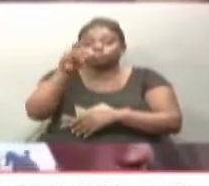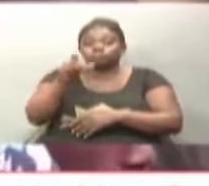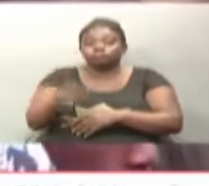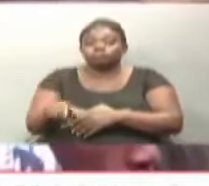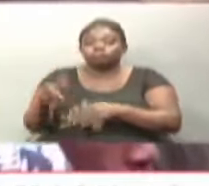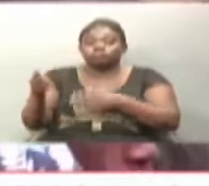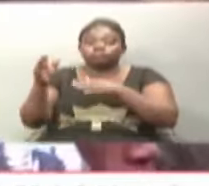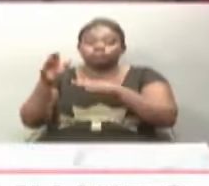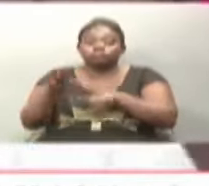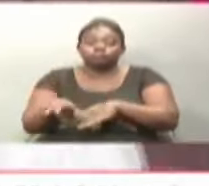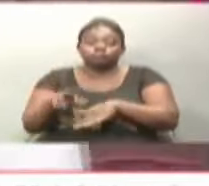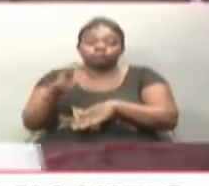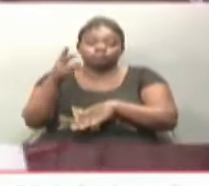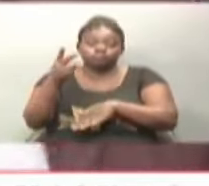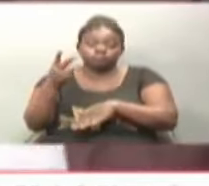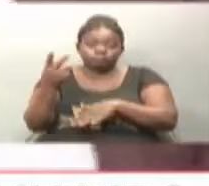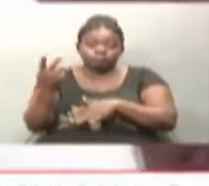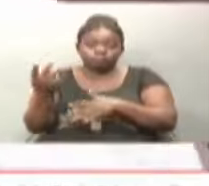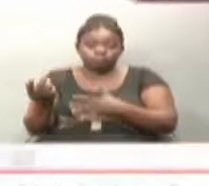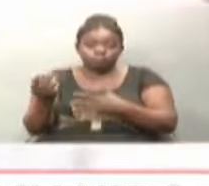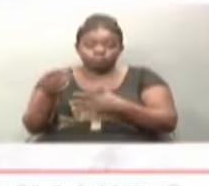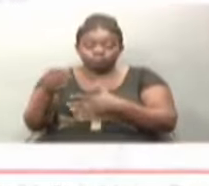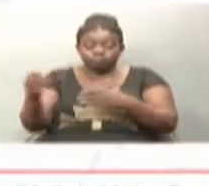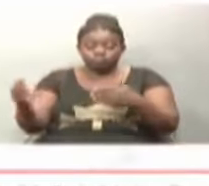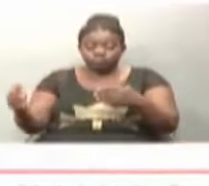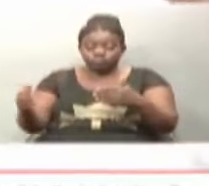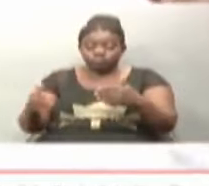namu tani batamba bi gwe kudde mabega